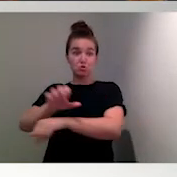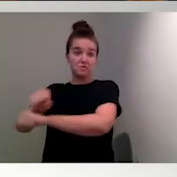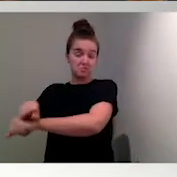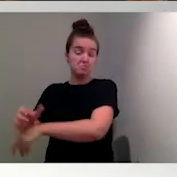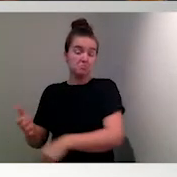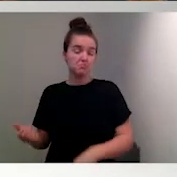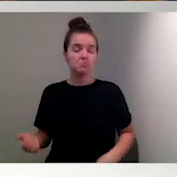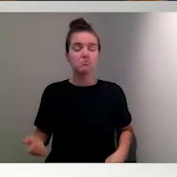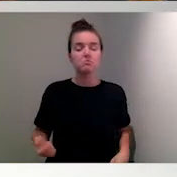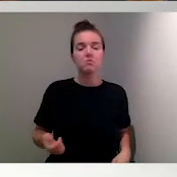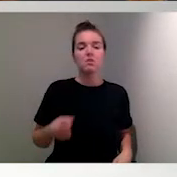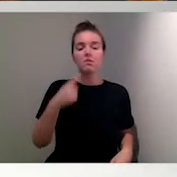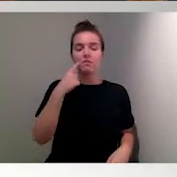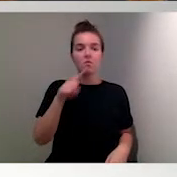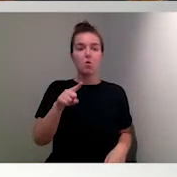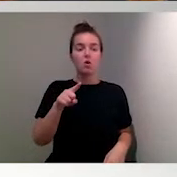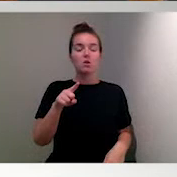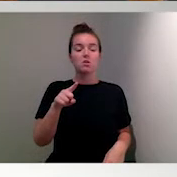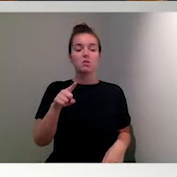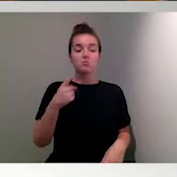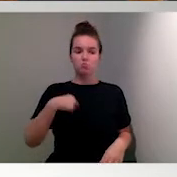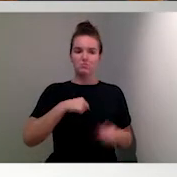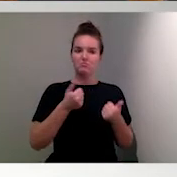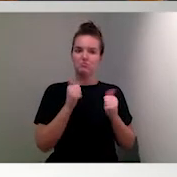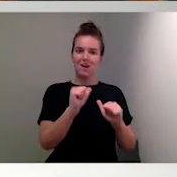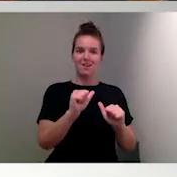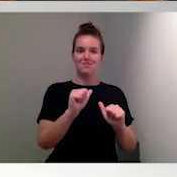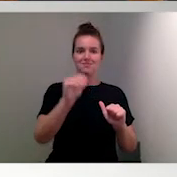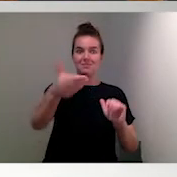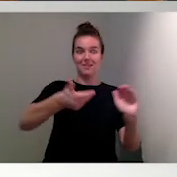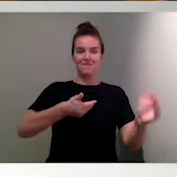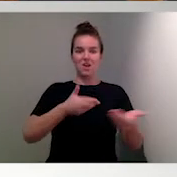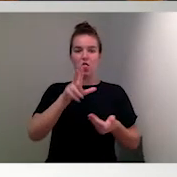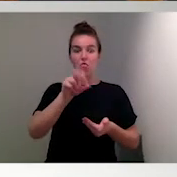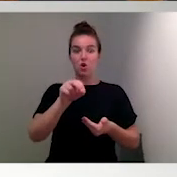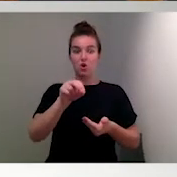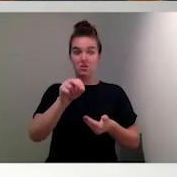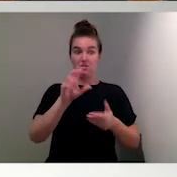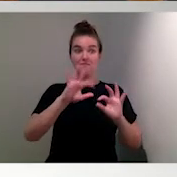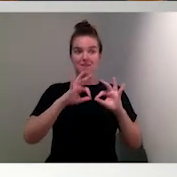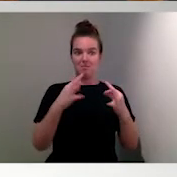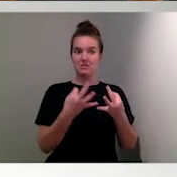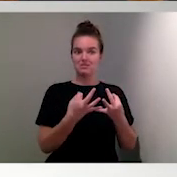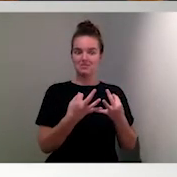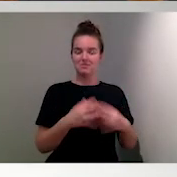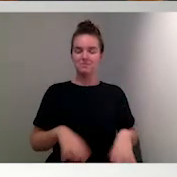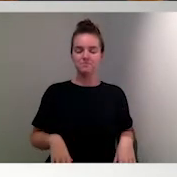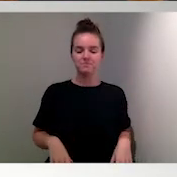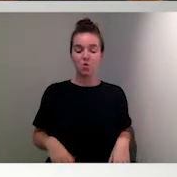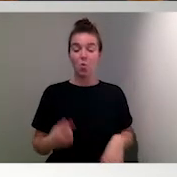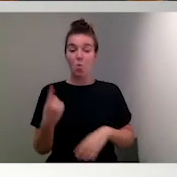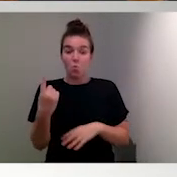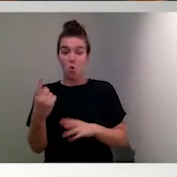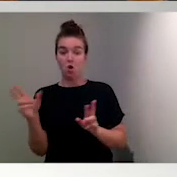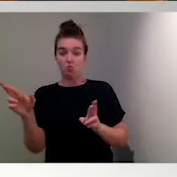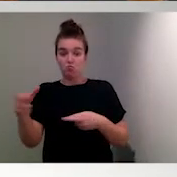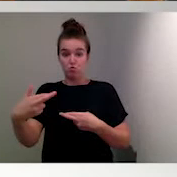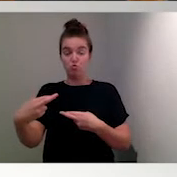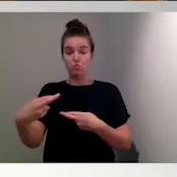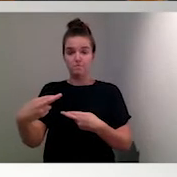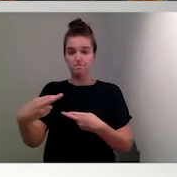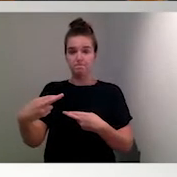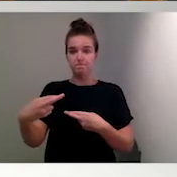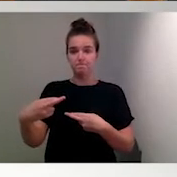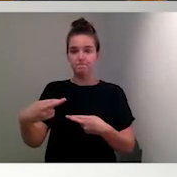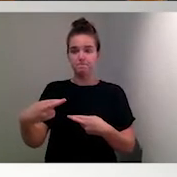serve 30 families. We do plan, we do have one room where we're bringing for that will be